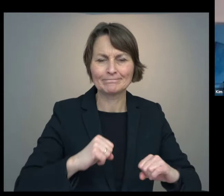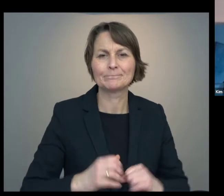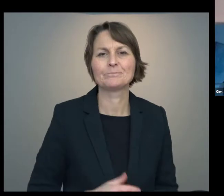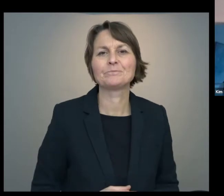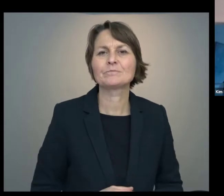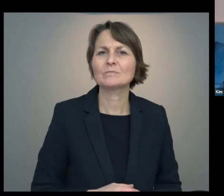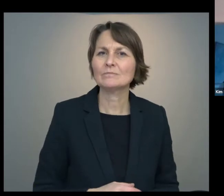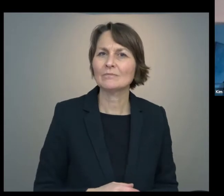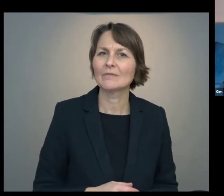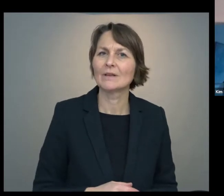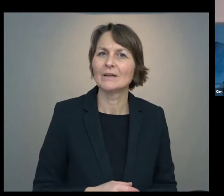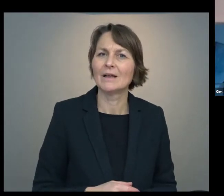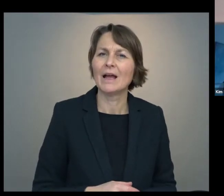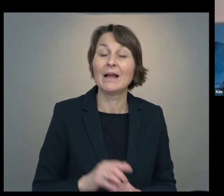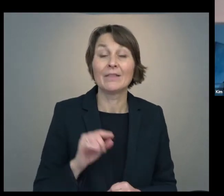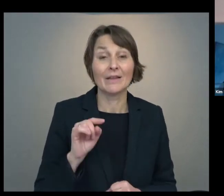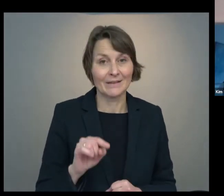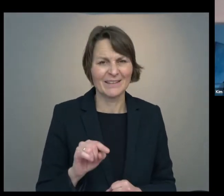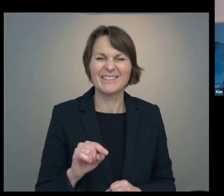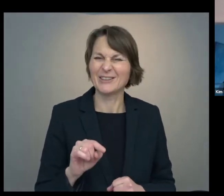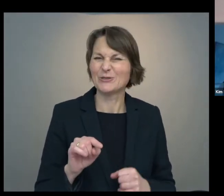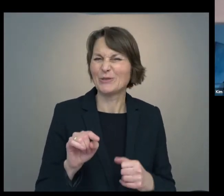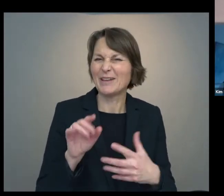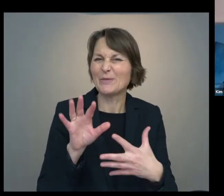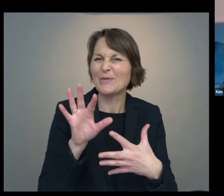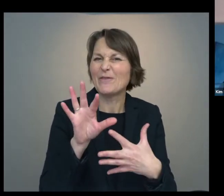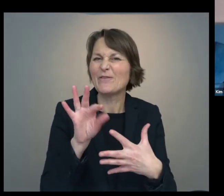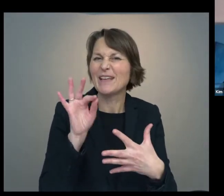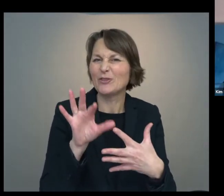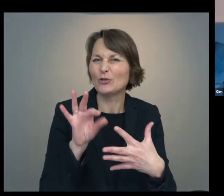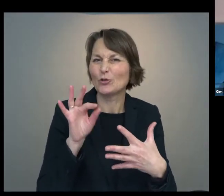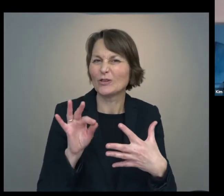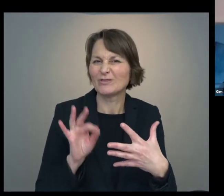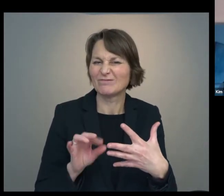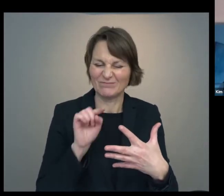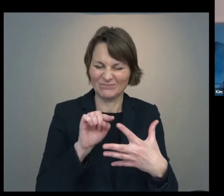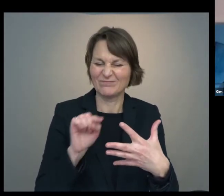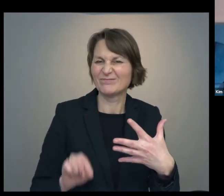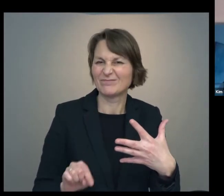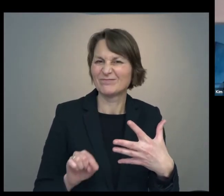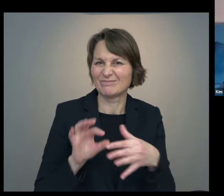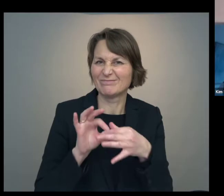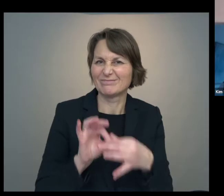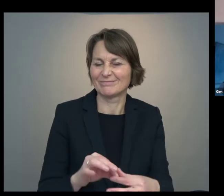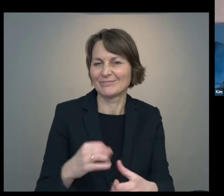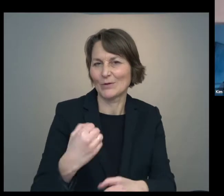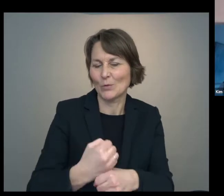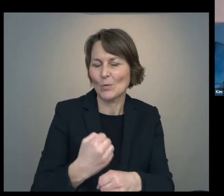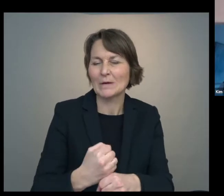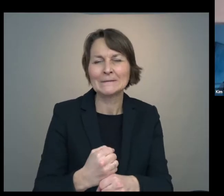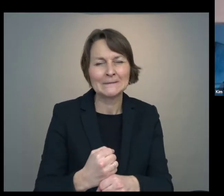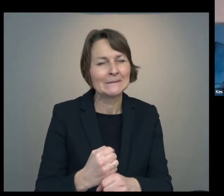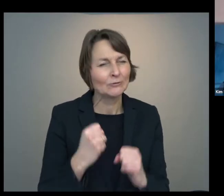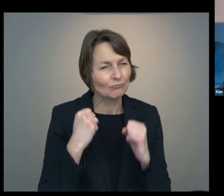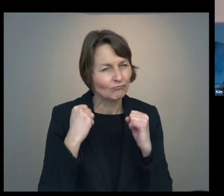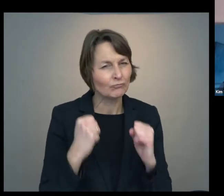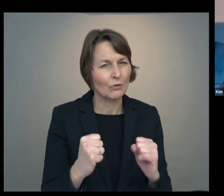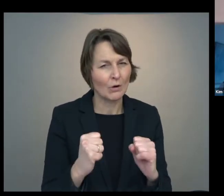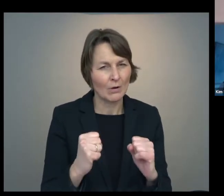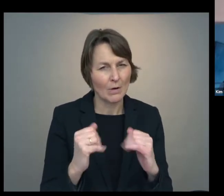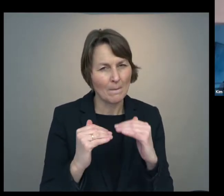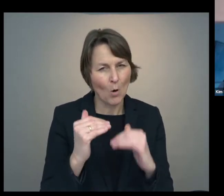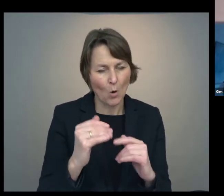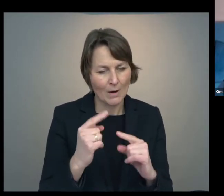and I would consider that a feature request, right, or a feature work, and there's a lot